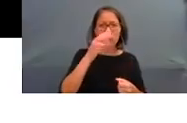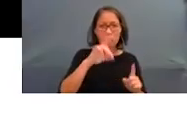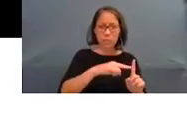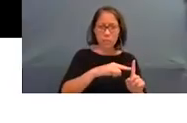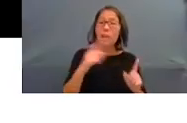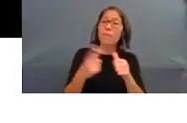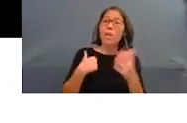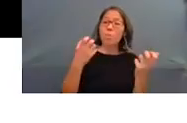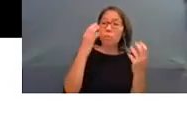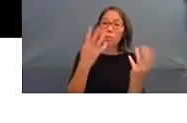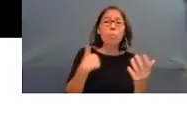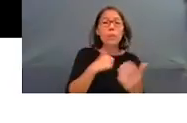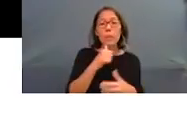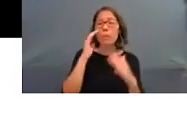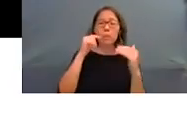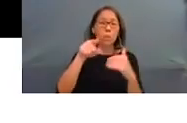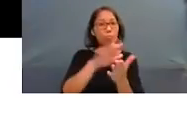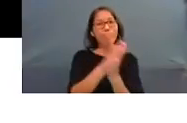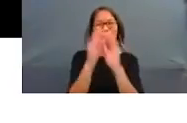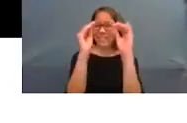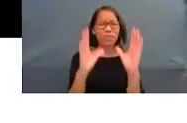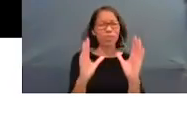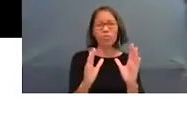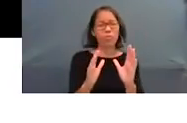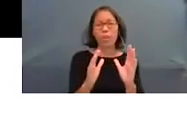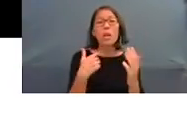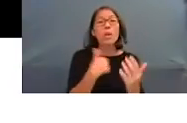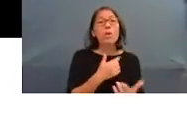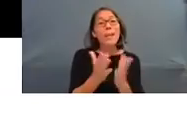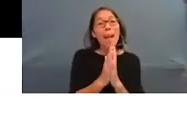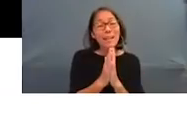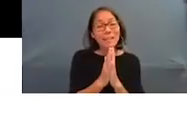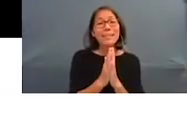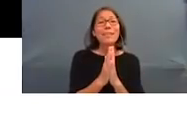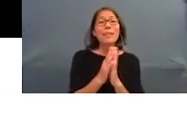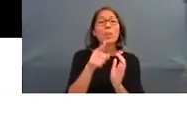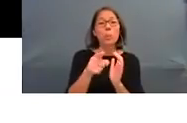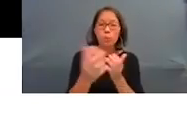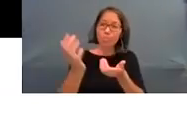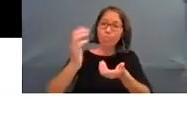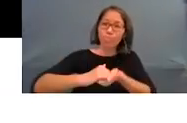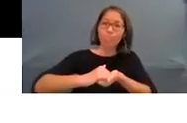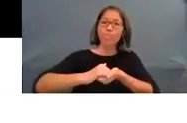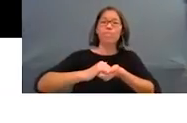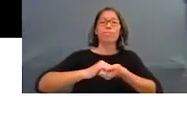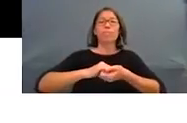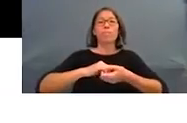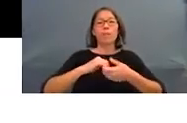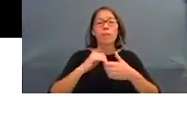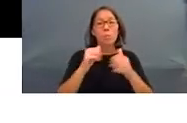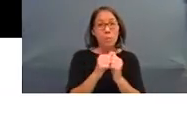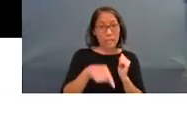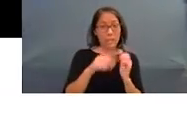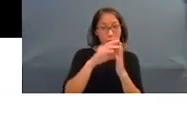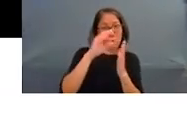all to know, we don't expect you to be the teacher. We do ask that as a partner in this learning experience for your child, that